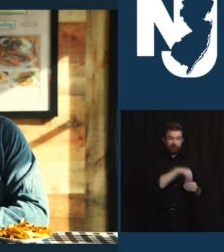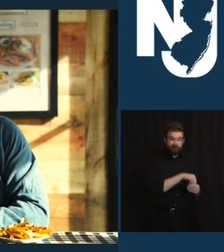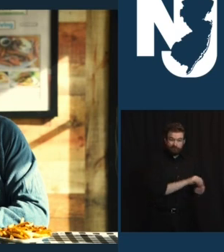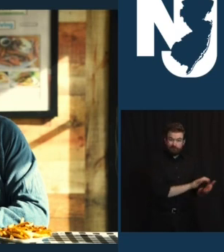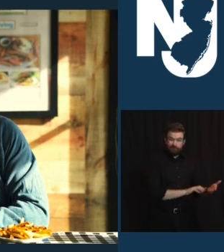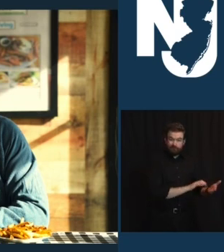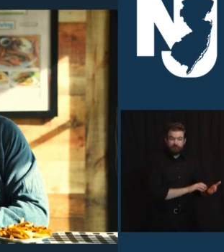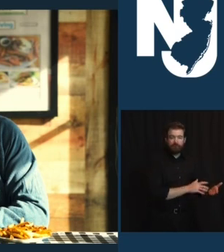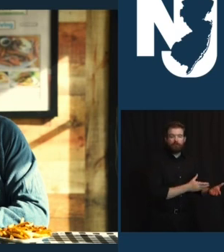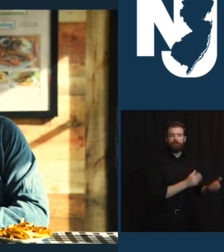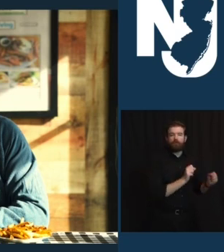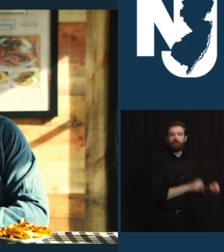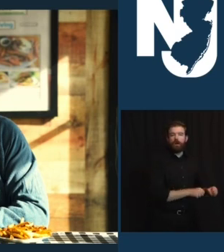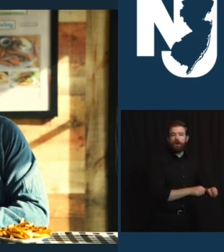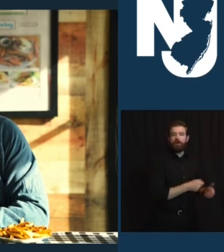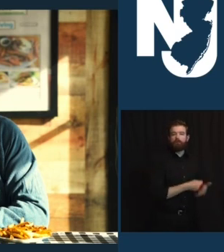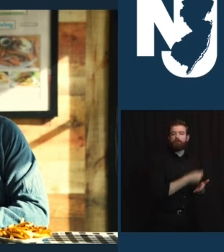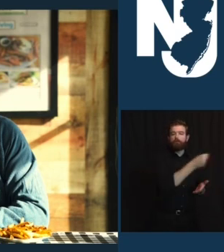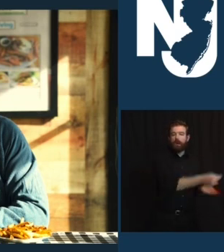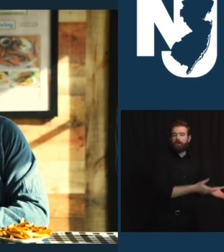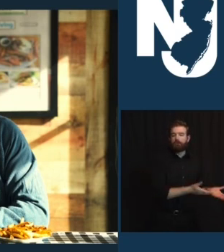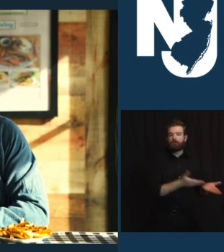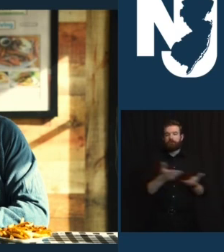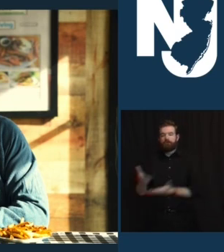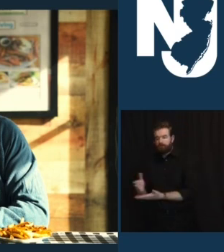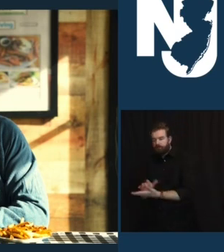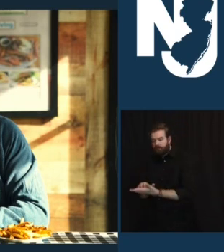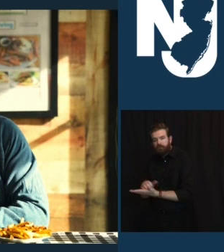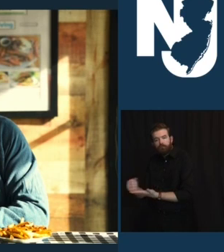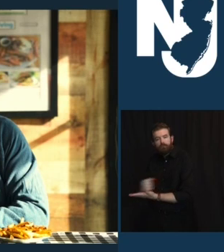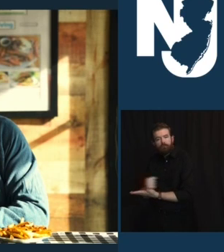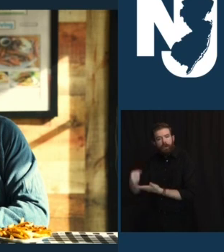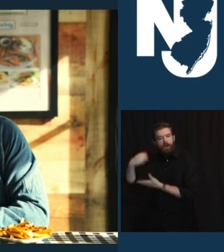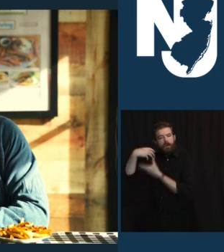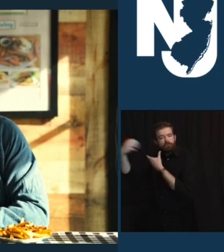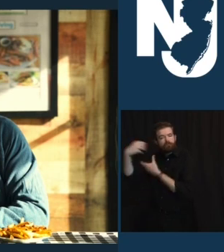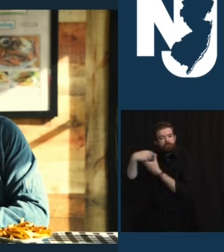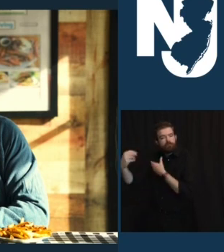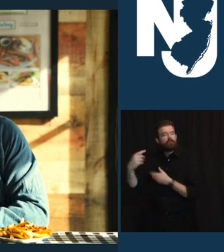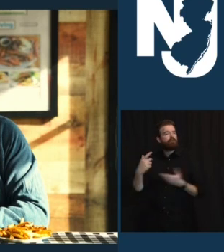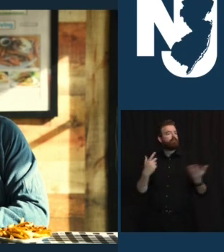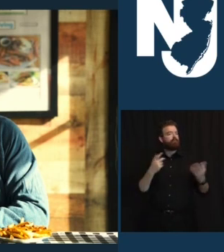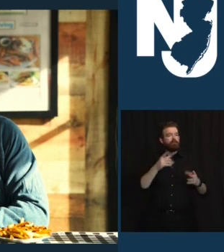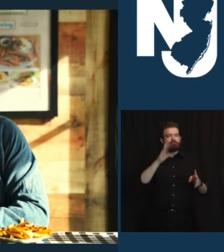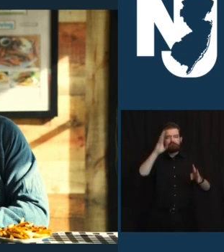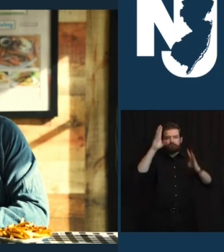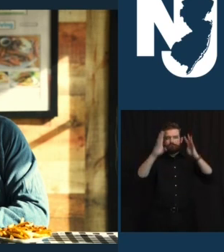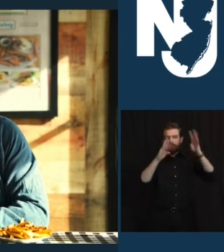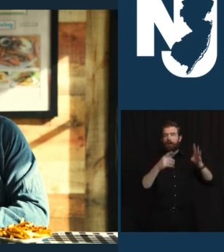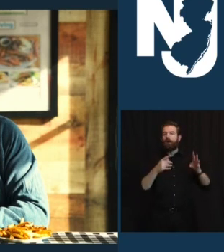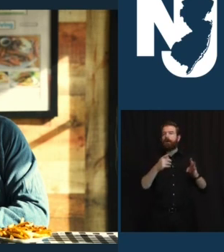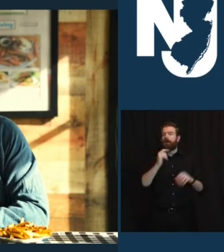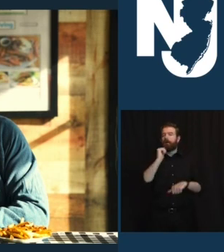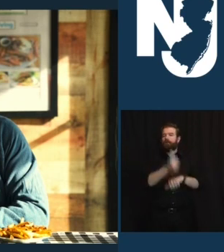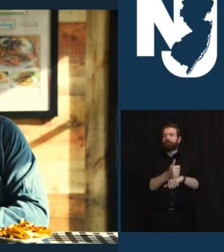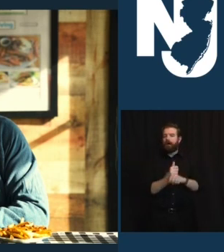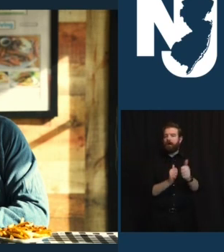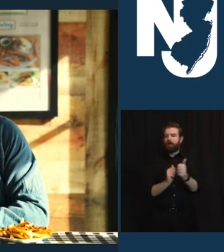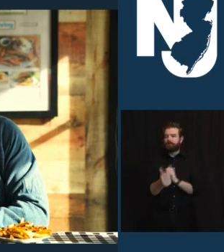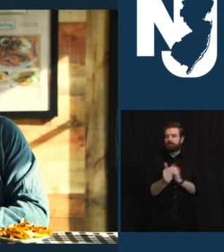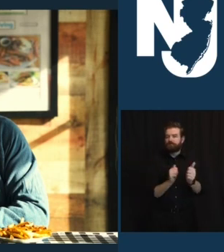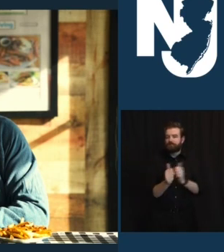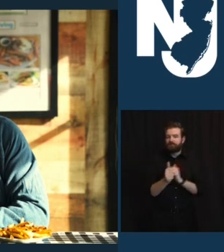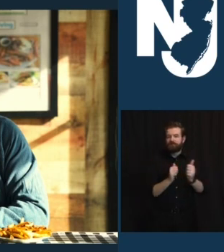The grant also allowed him to become a bit creative. He held his own contest for his patrons, who took selfies